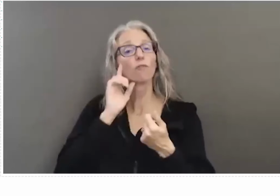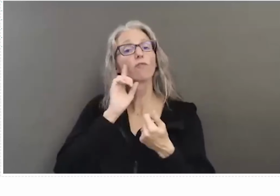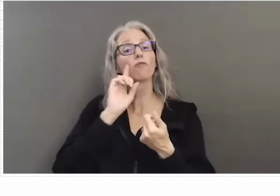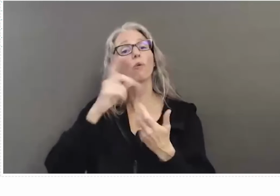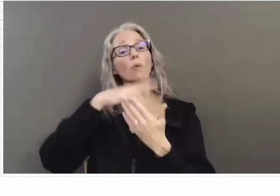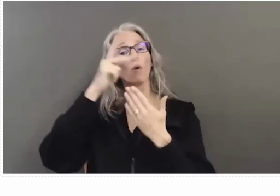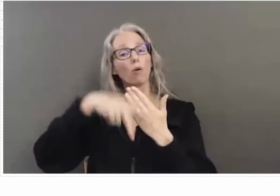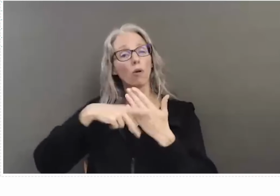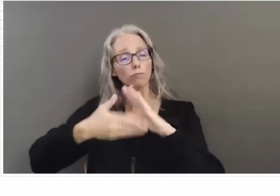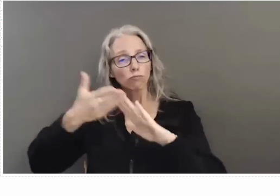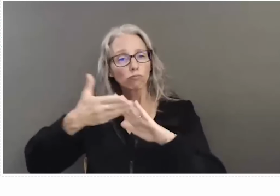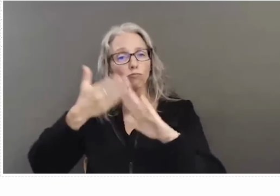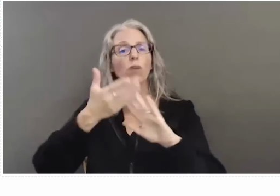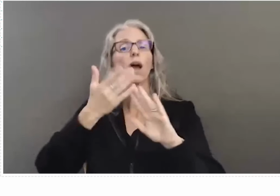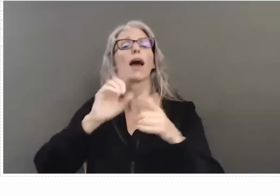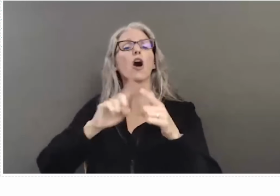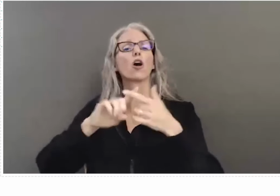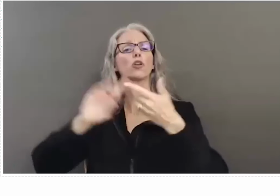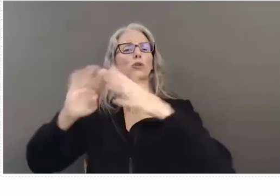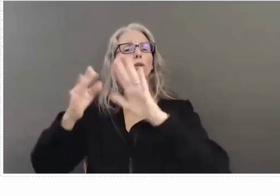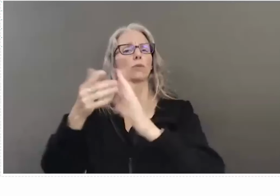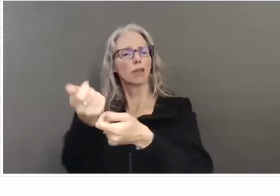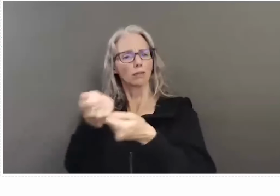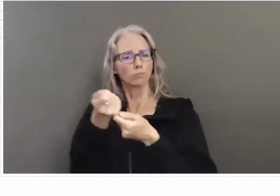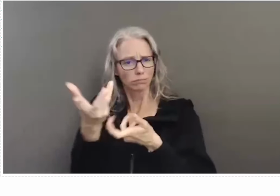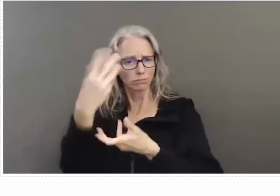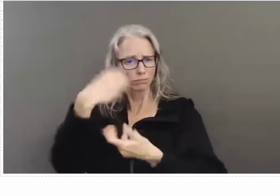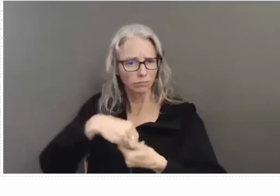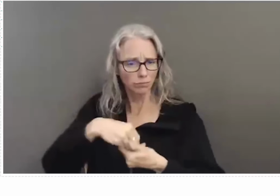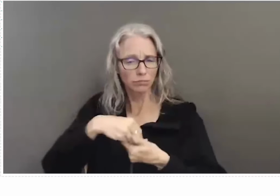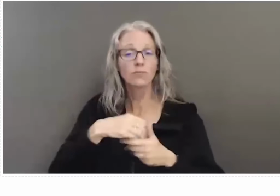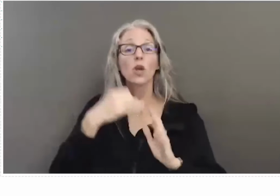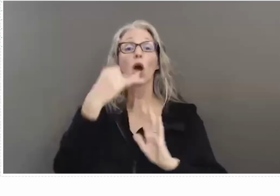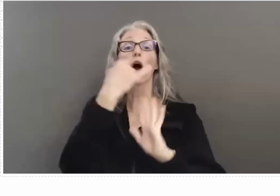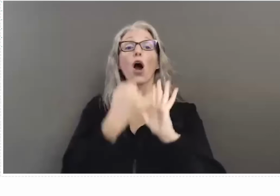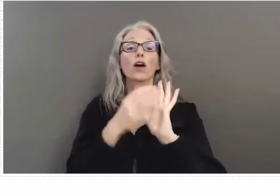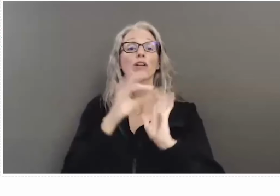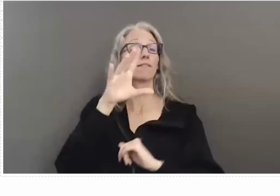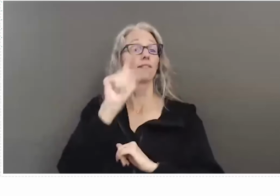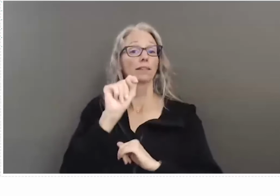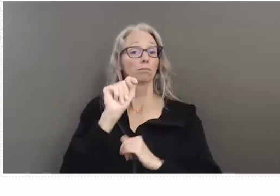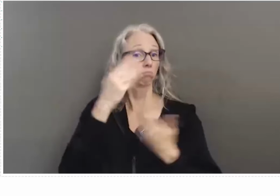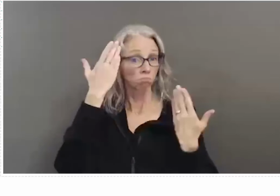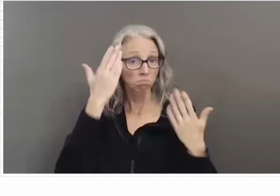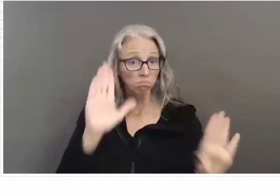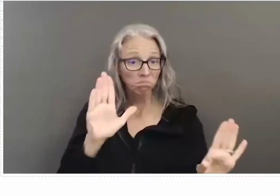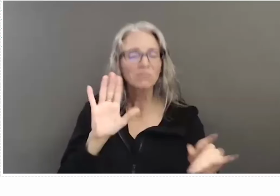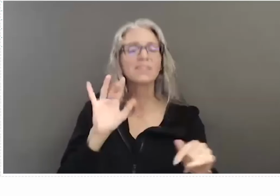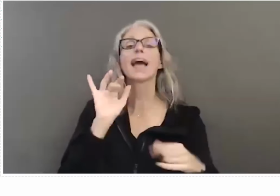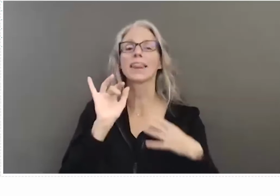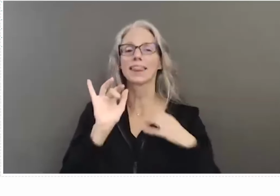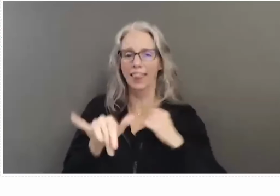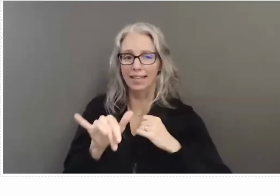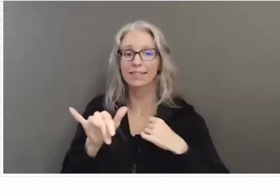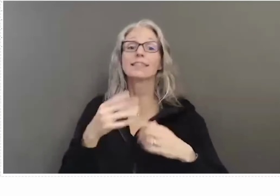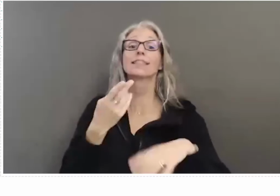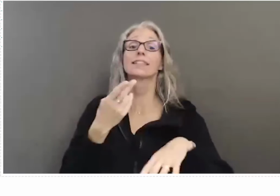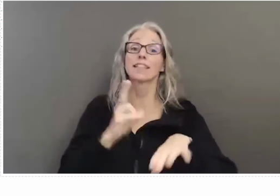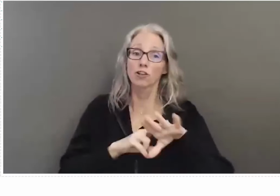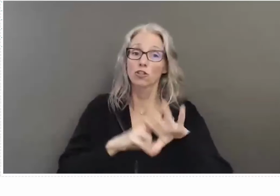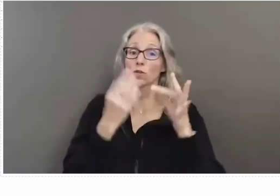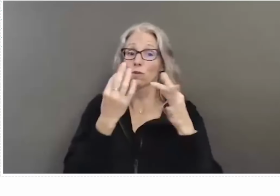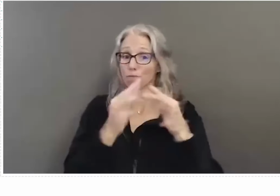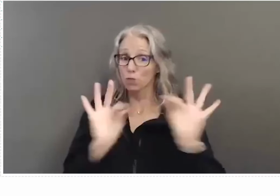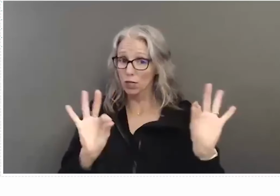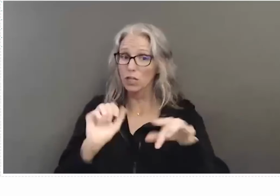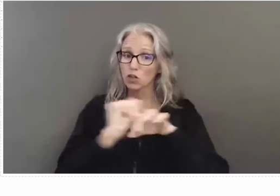communities. If you're unfamiliar with ArtsFest, it is Business and Arts' signature free national training and mentorship program that is